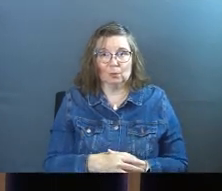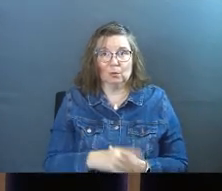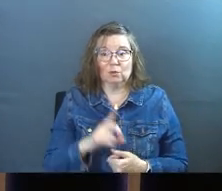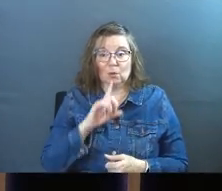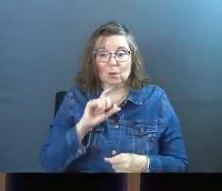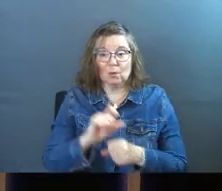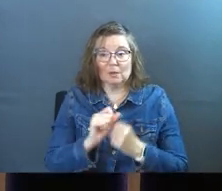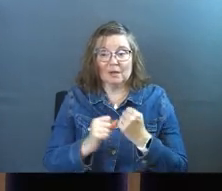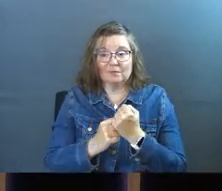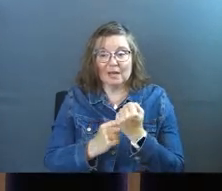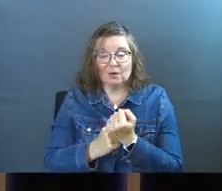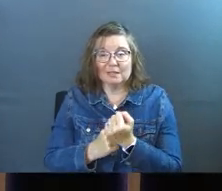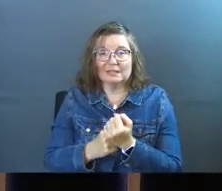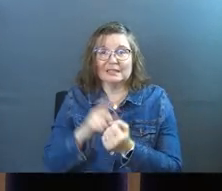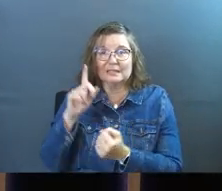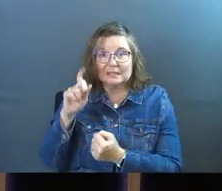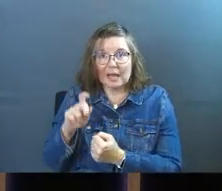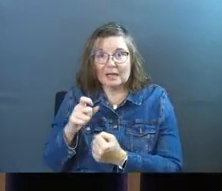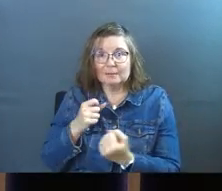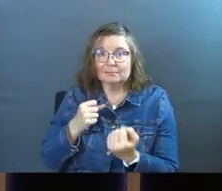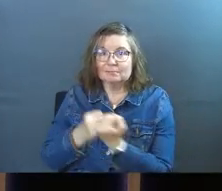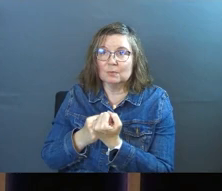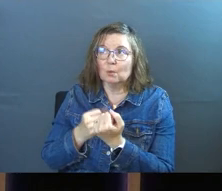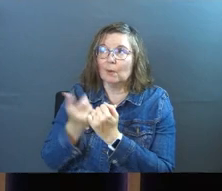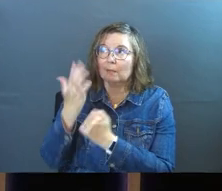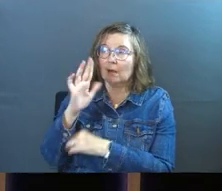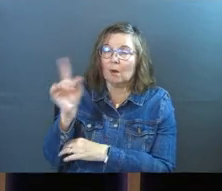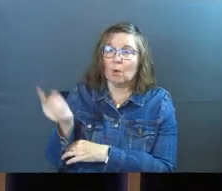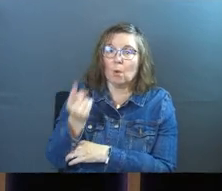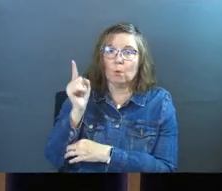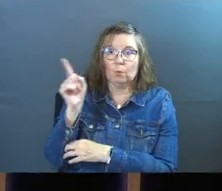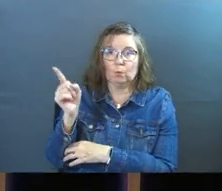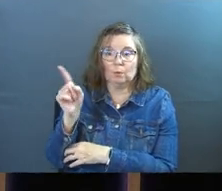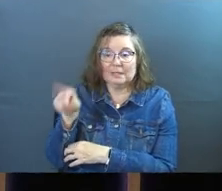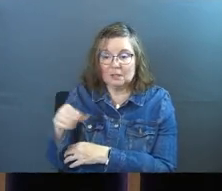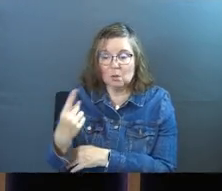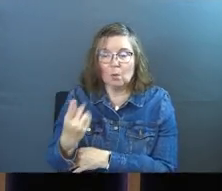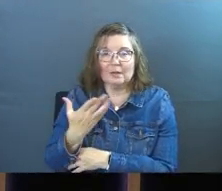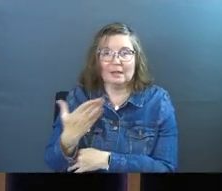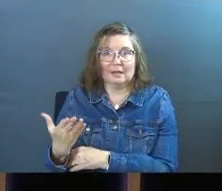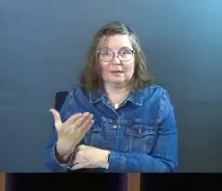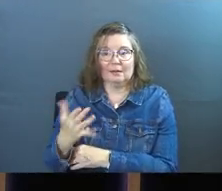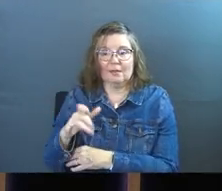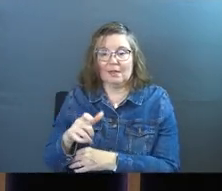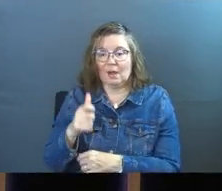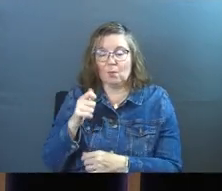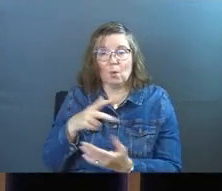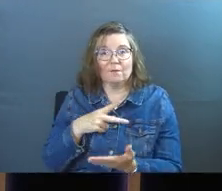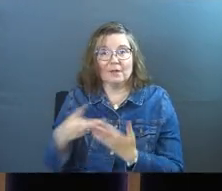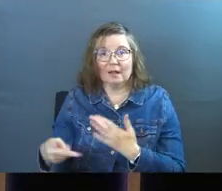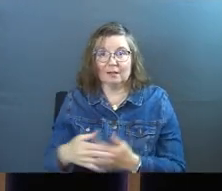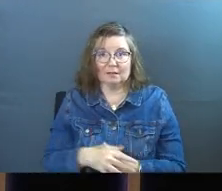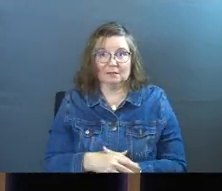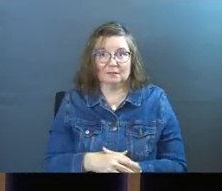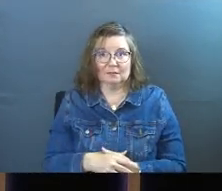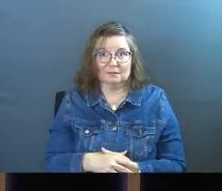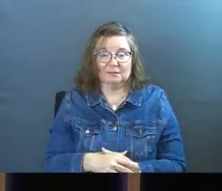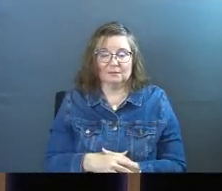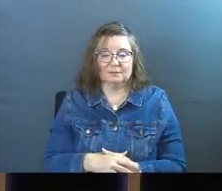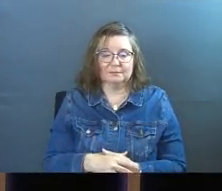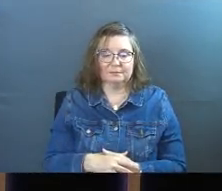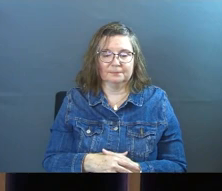Your real foundation has got to be in God alone. He's the only thing that won't fail.